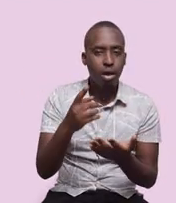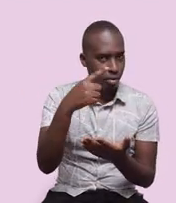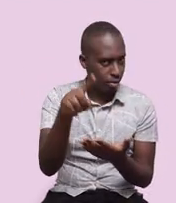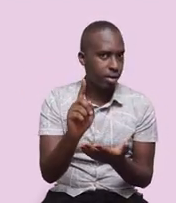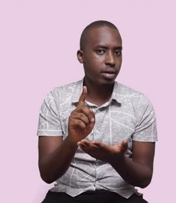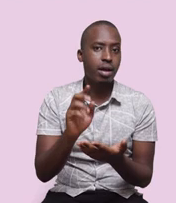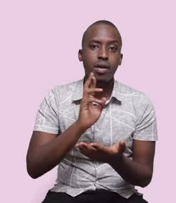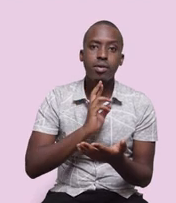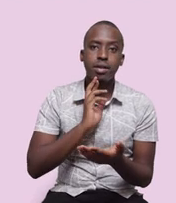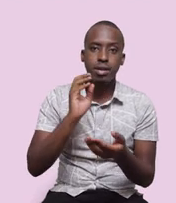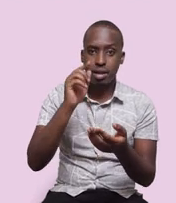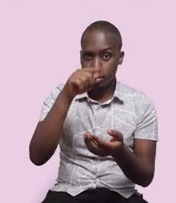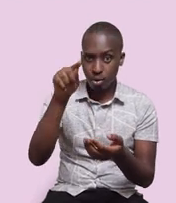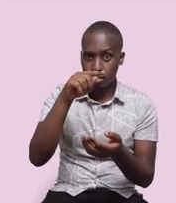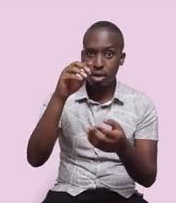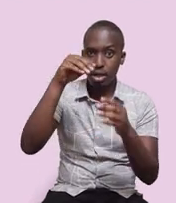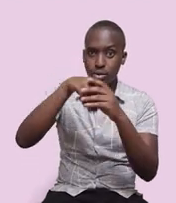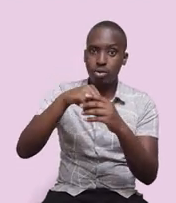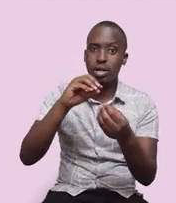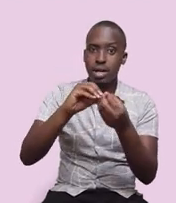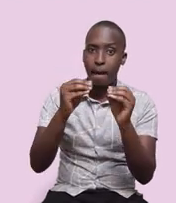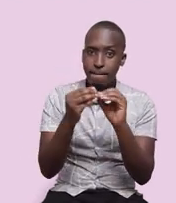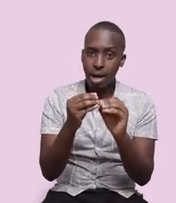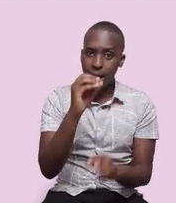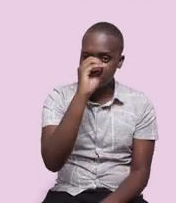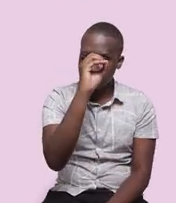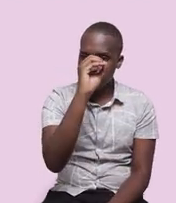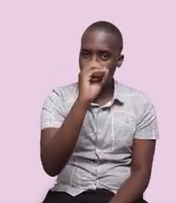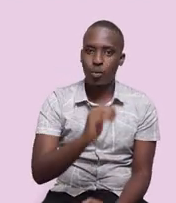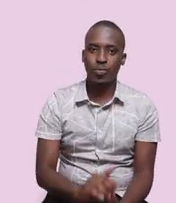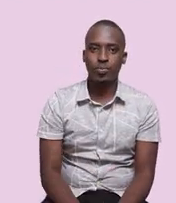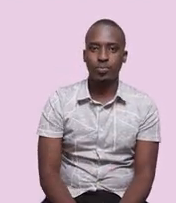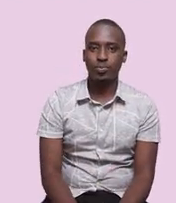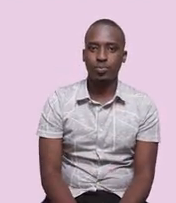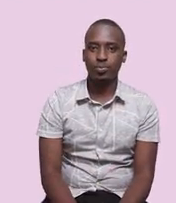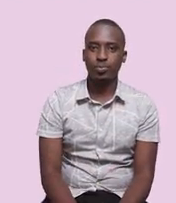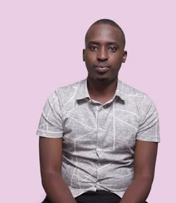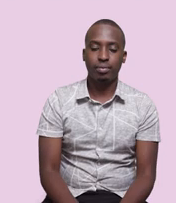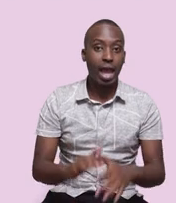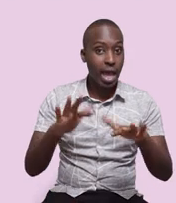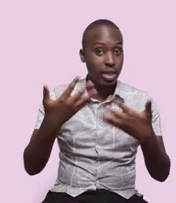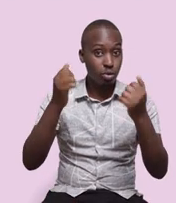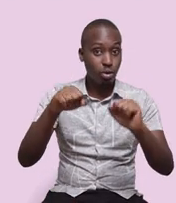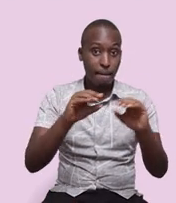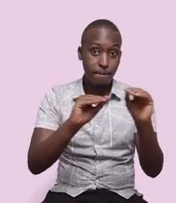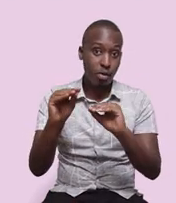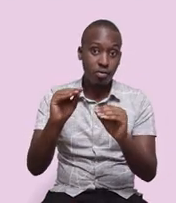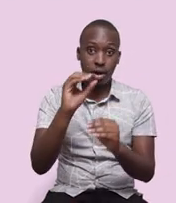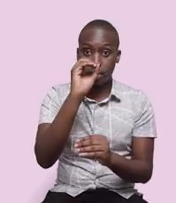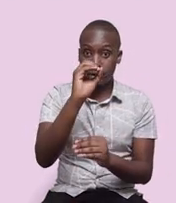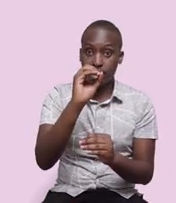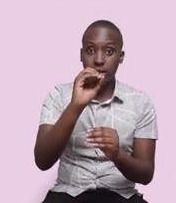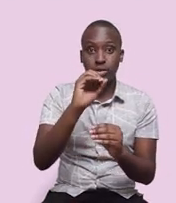Right, the red dot on this number line is on number 0. Can we move the red dot